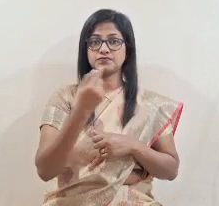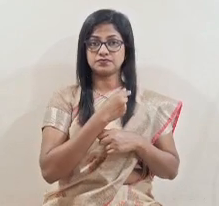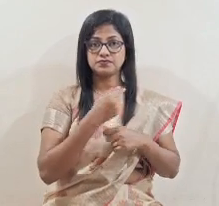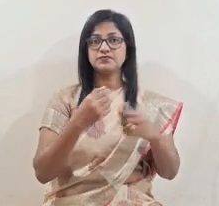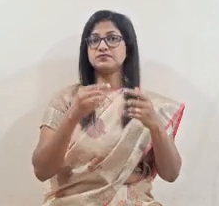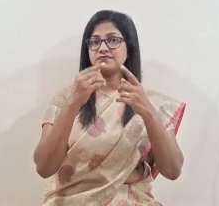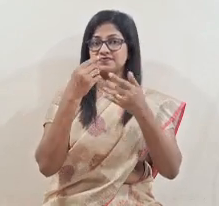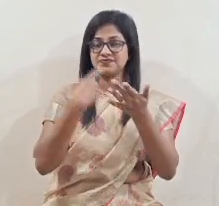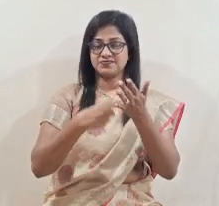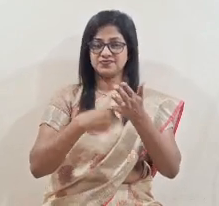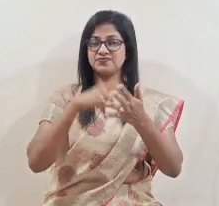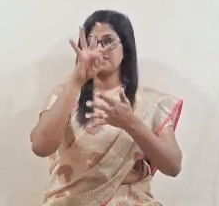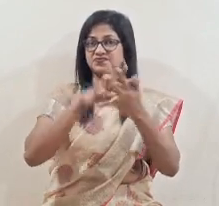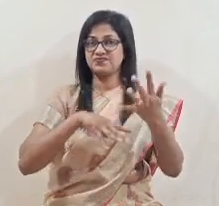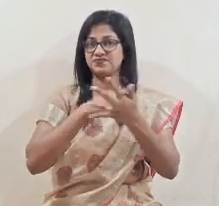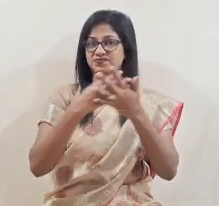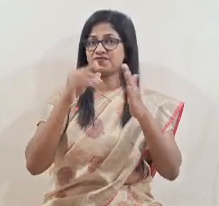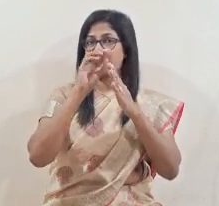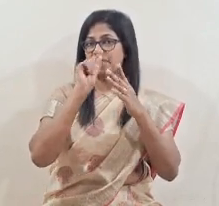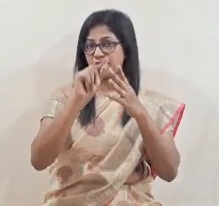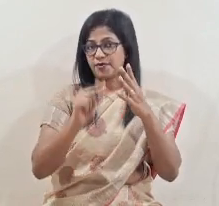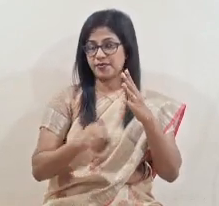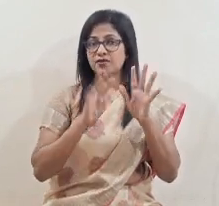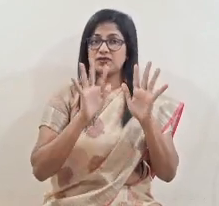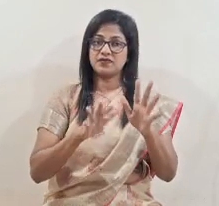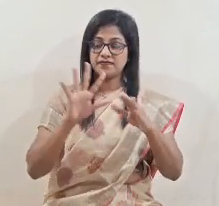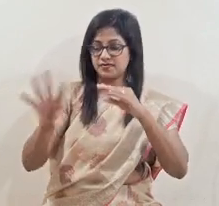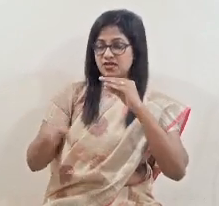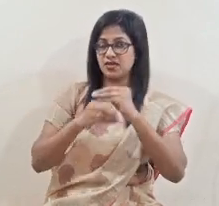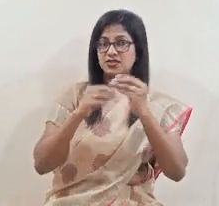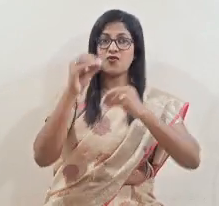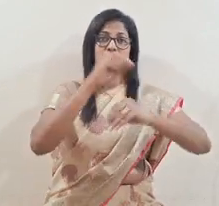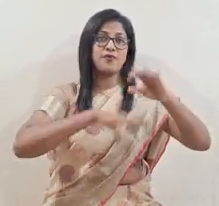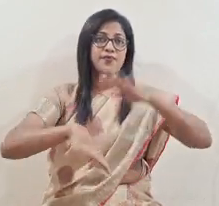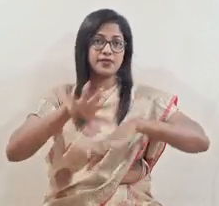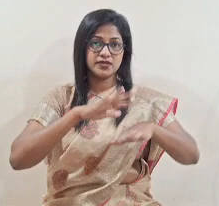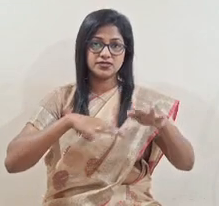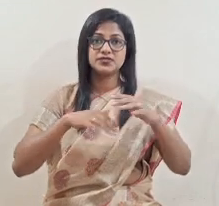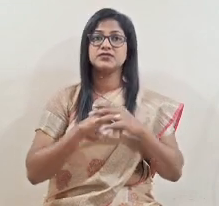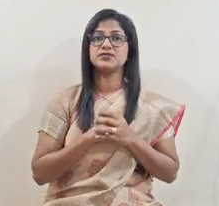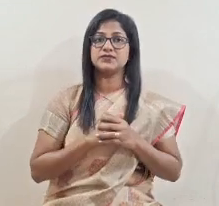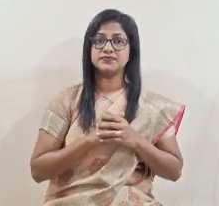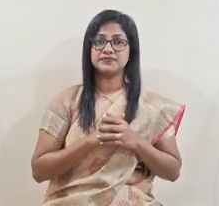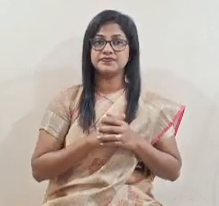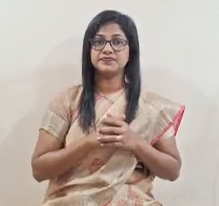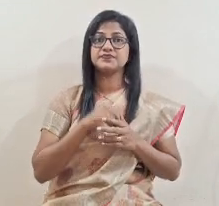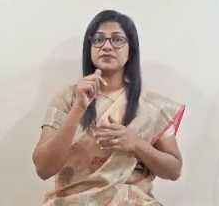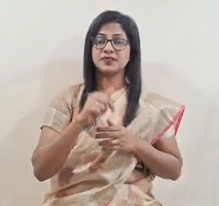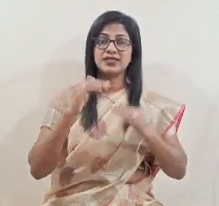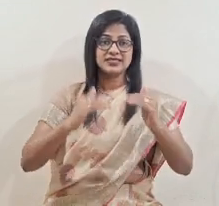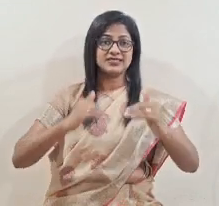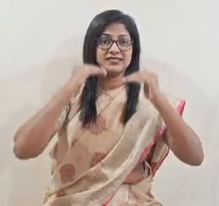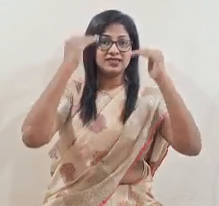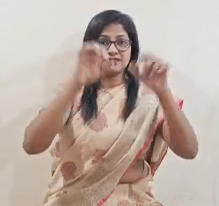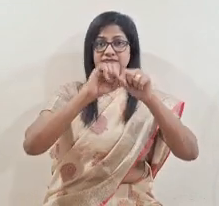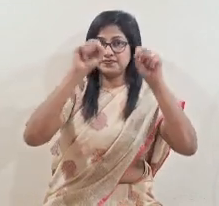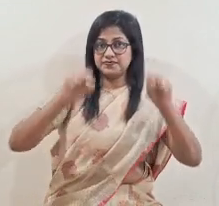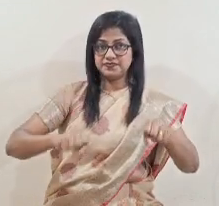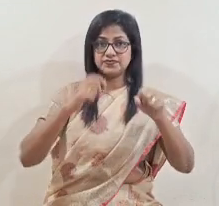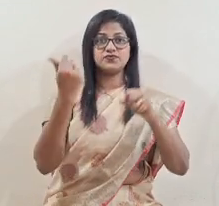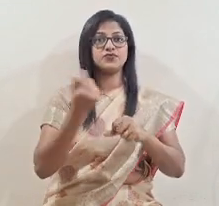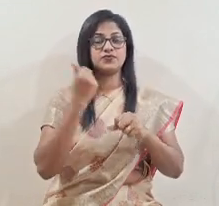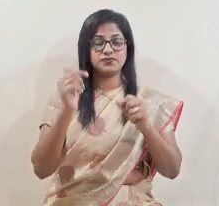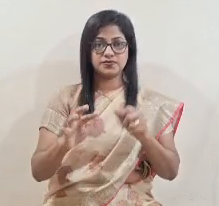following parameters that can be added up. Operational are the ones which are actually used in the standard system right